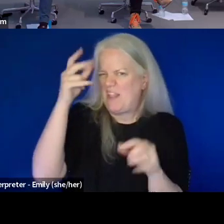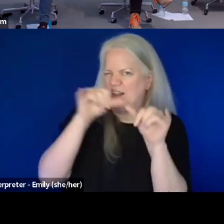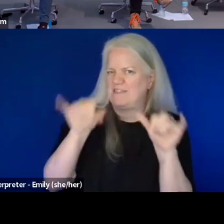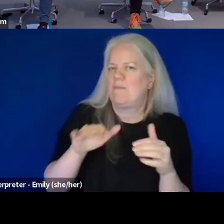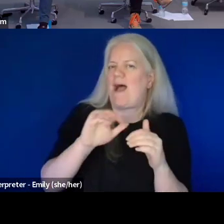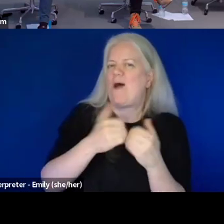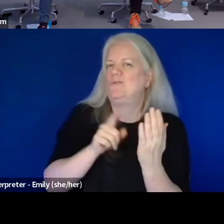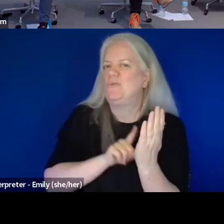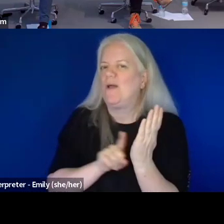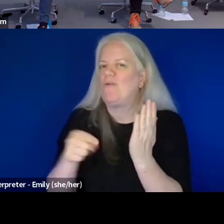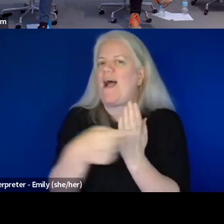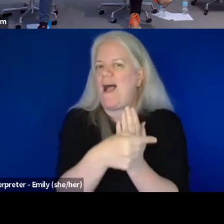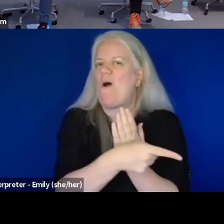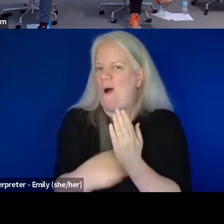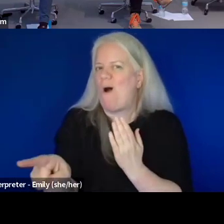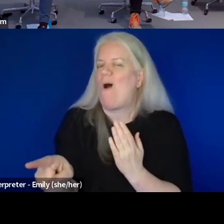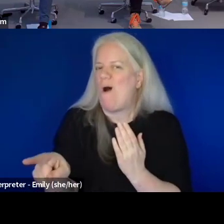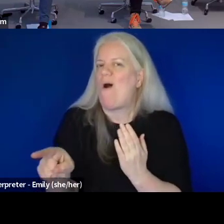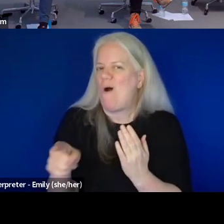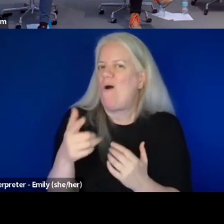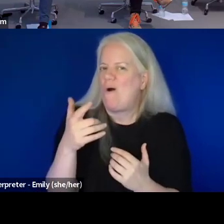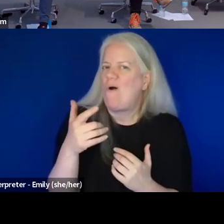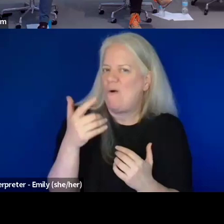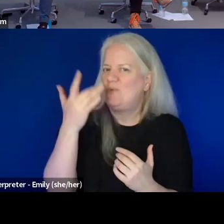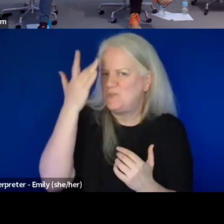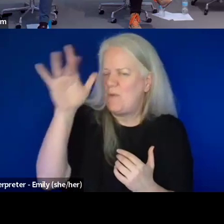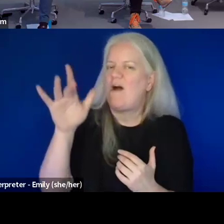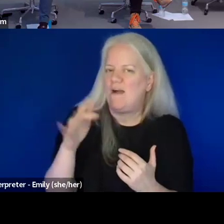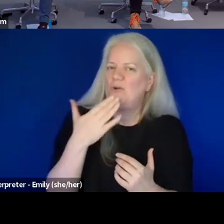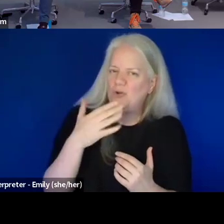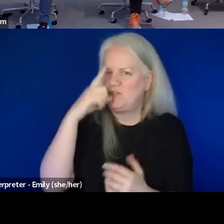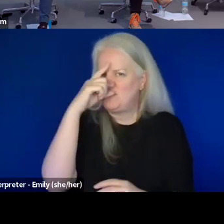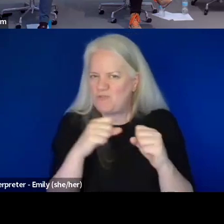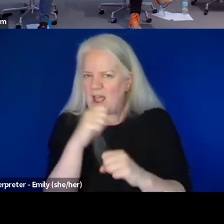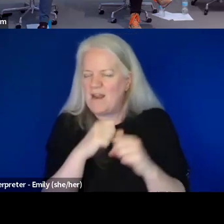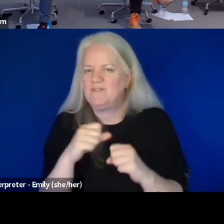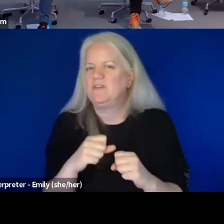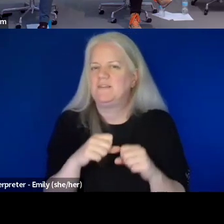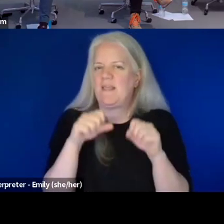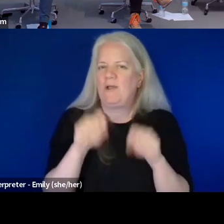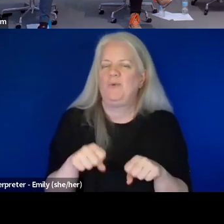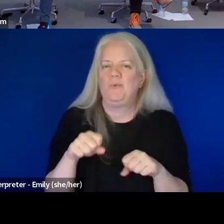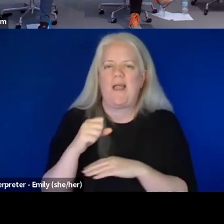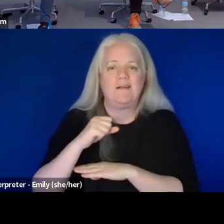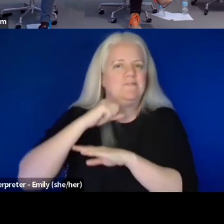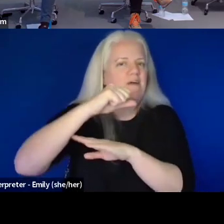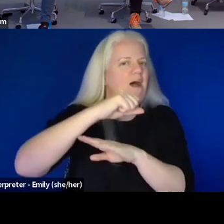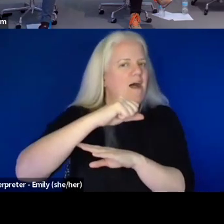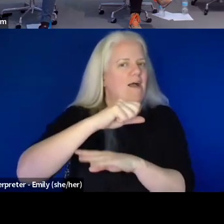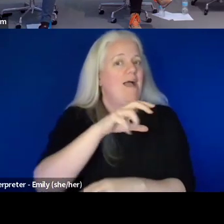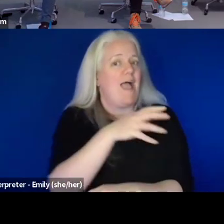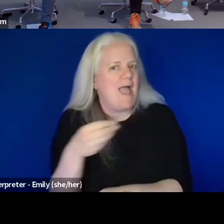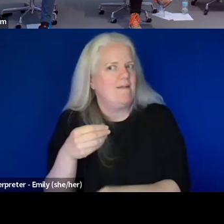ways. And that is a really good way of being defiant in certain strategies while being compliant. And so that